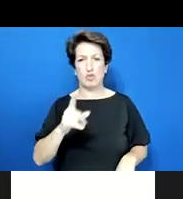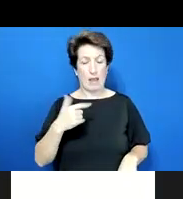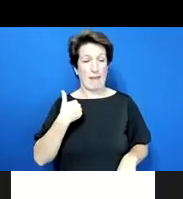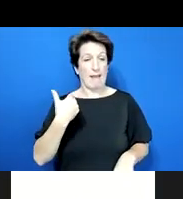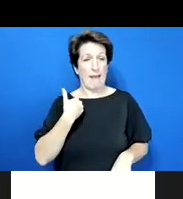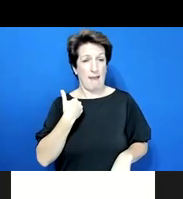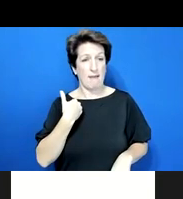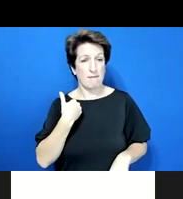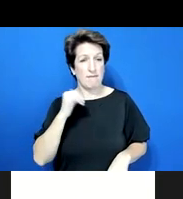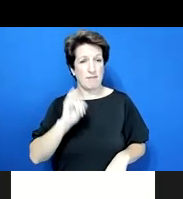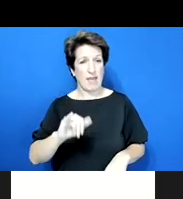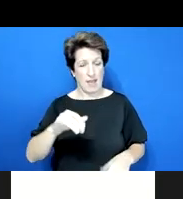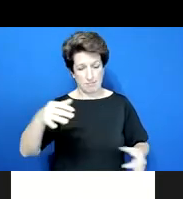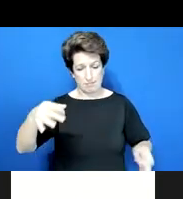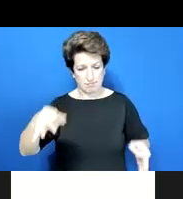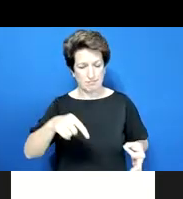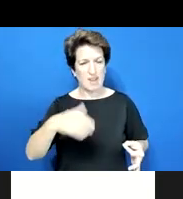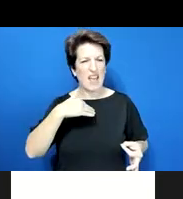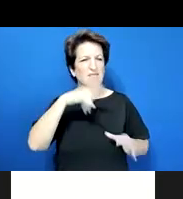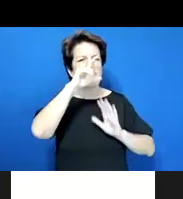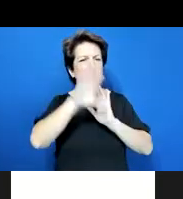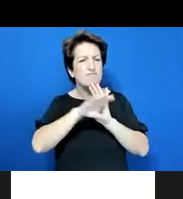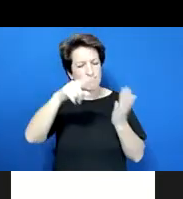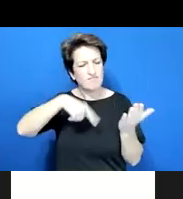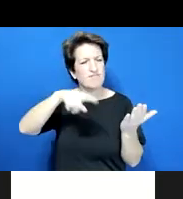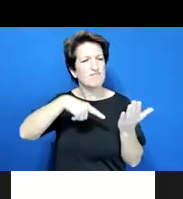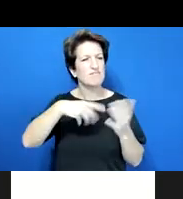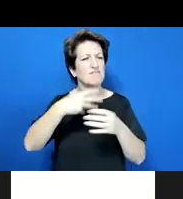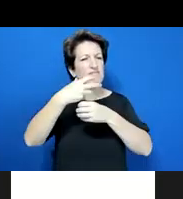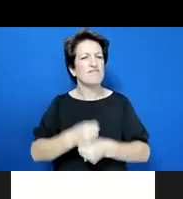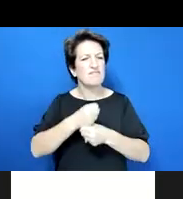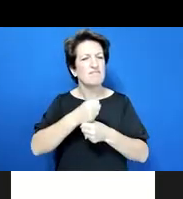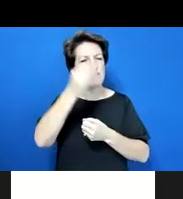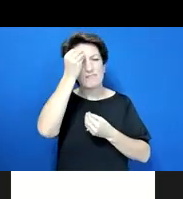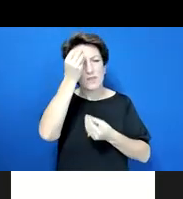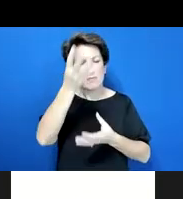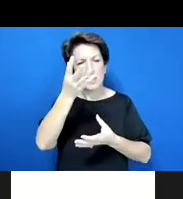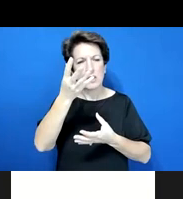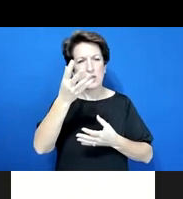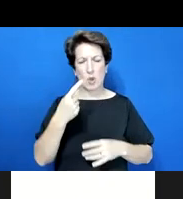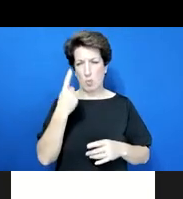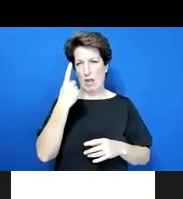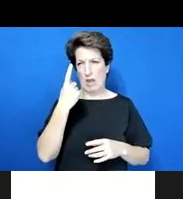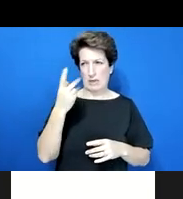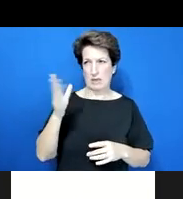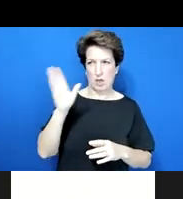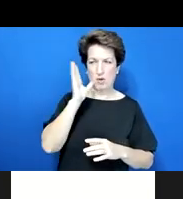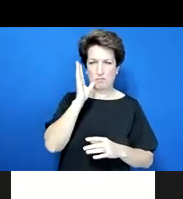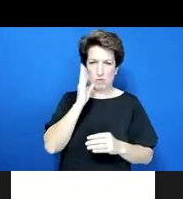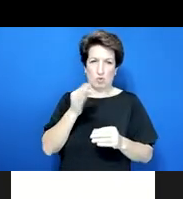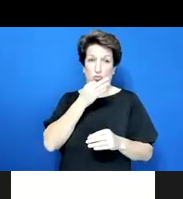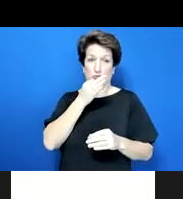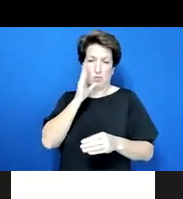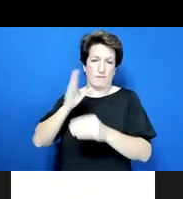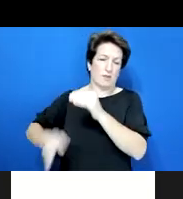infographics on, I think, the key pieces, and I think one is just being finalized now. So I will